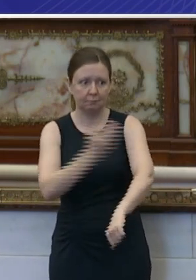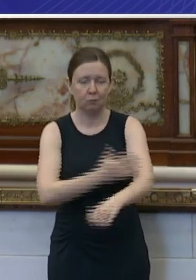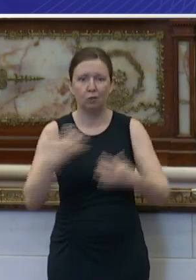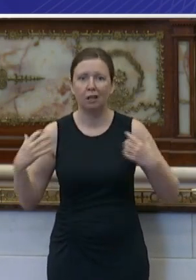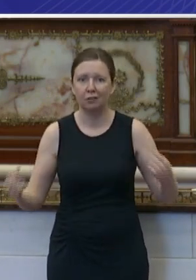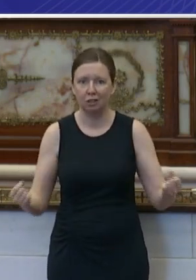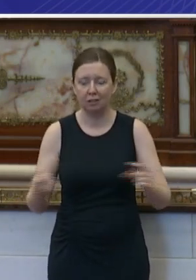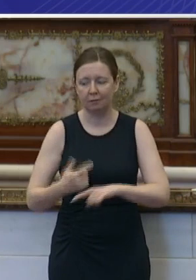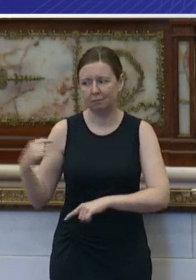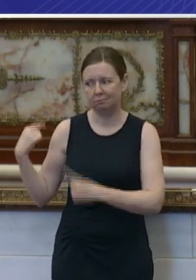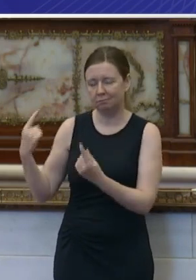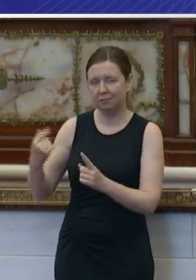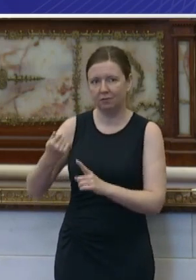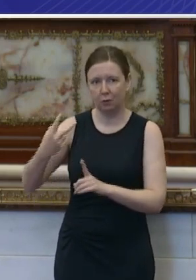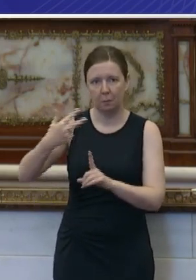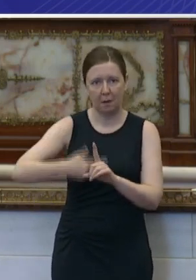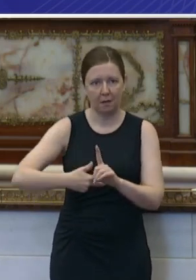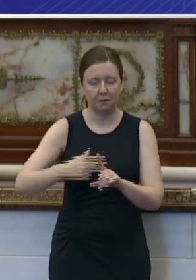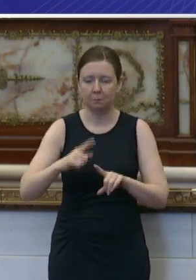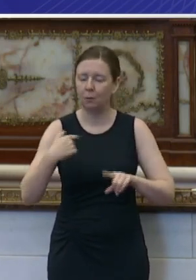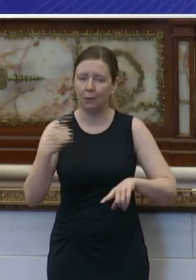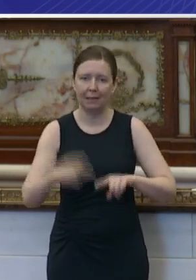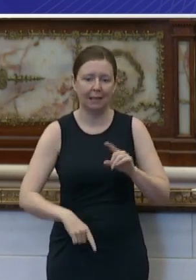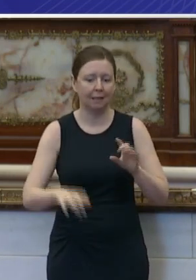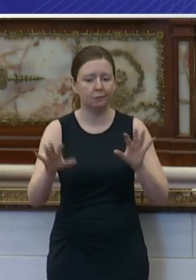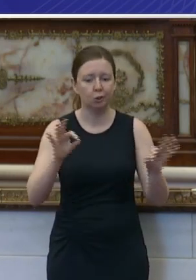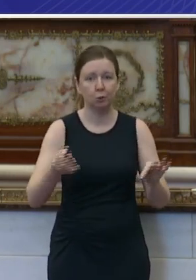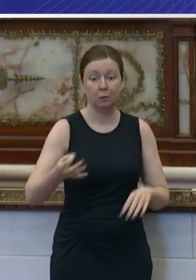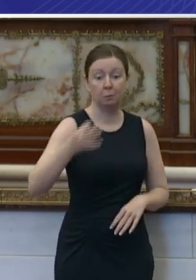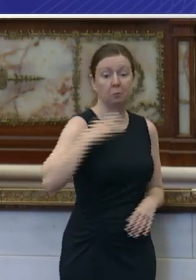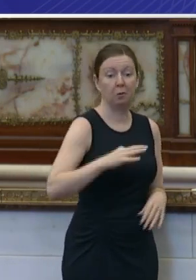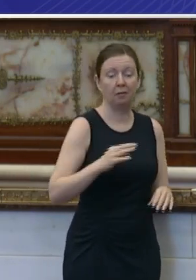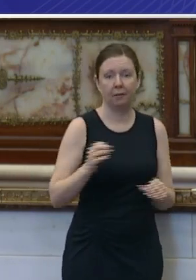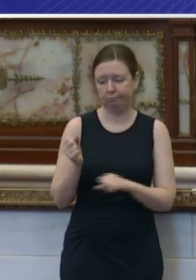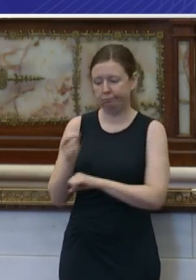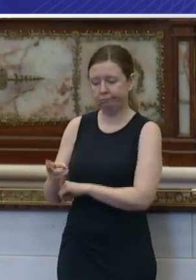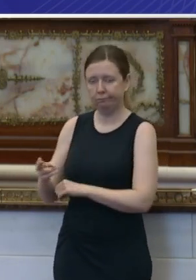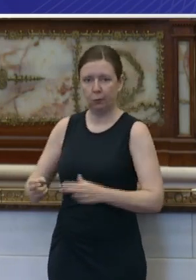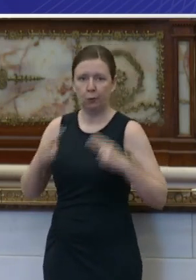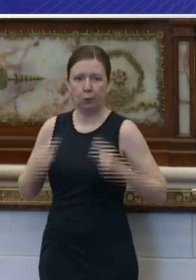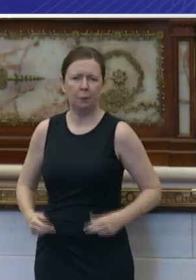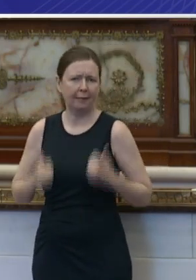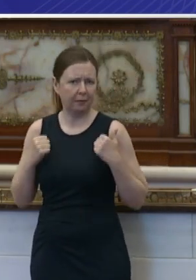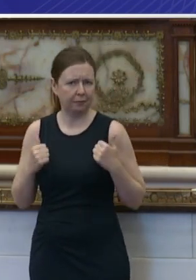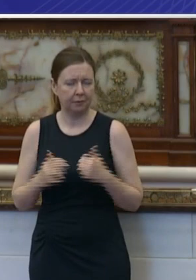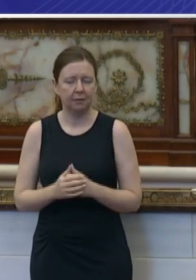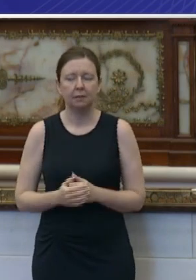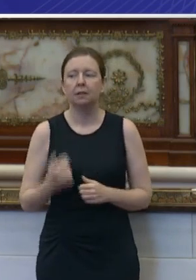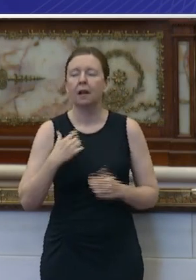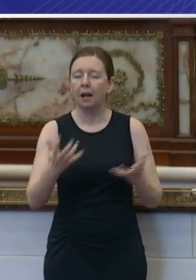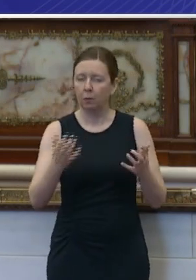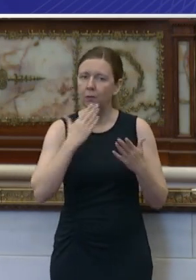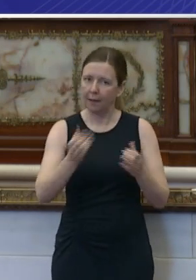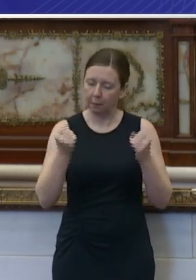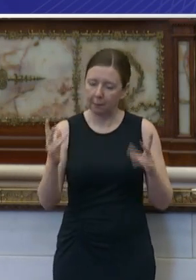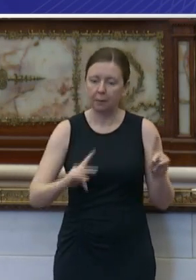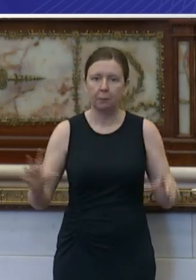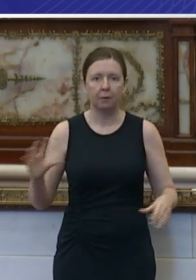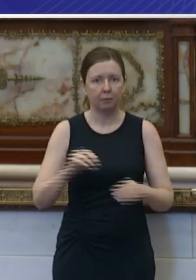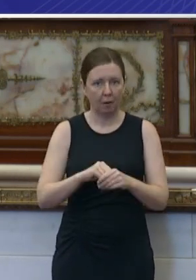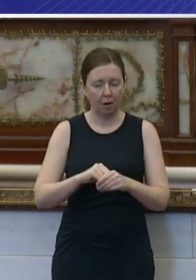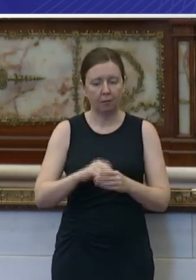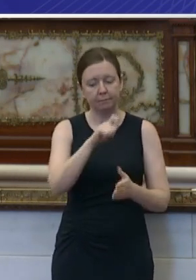from these past few months, but we cannot choose profit over human lives. I want to thank the many people that have been involved